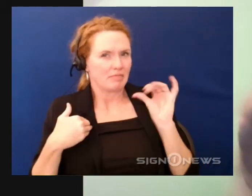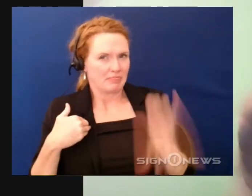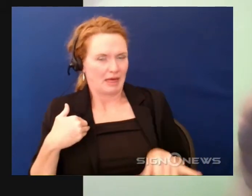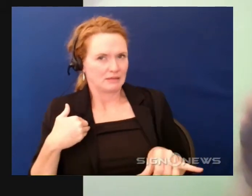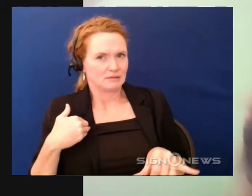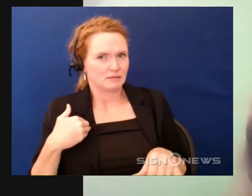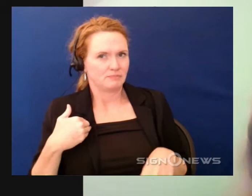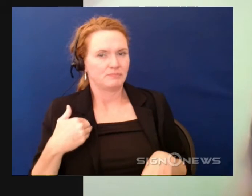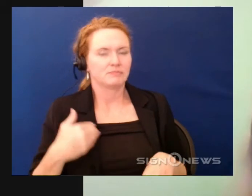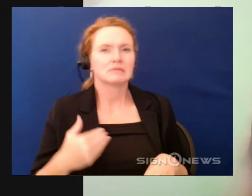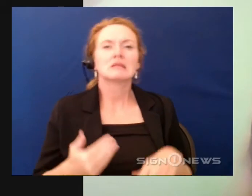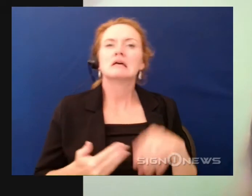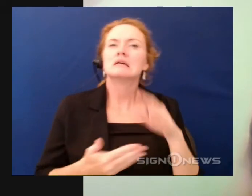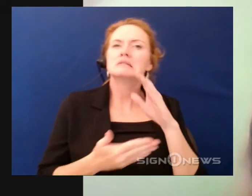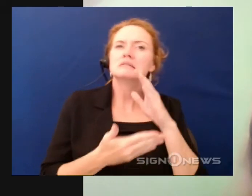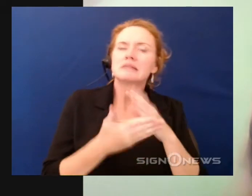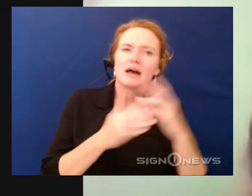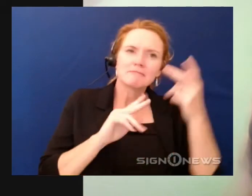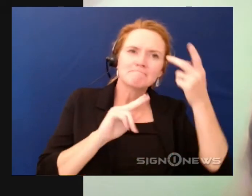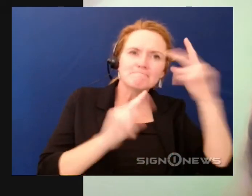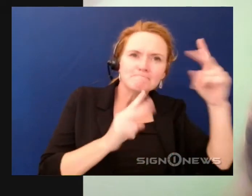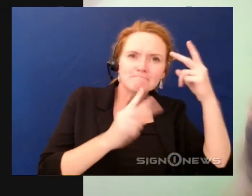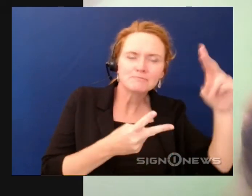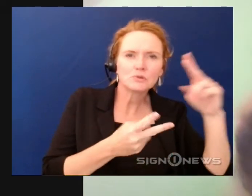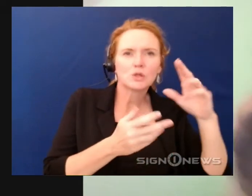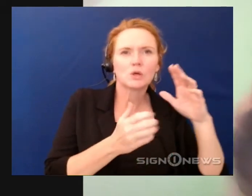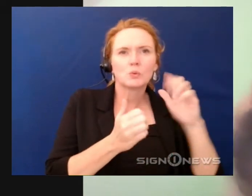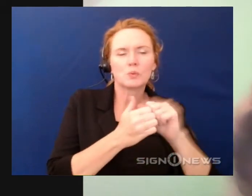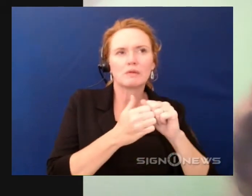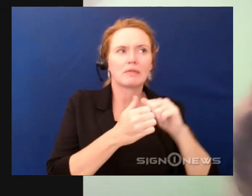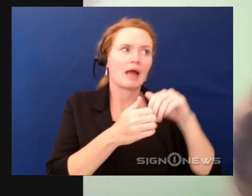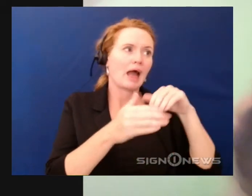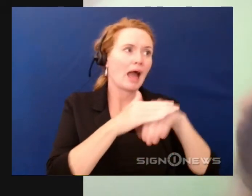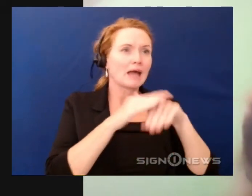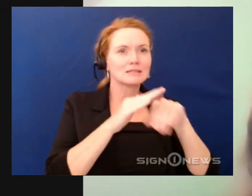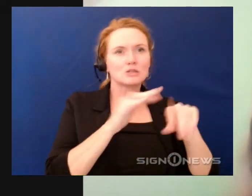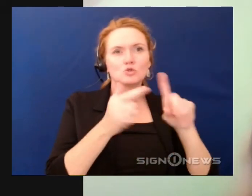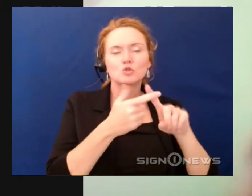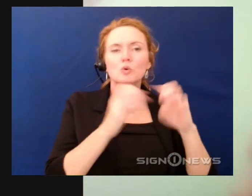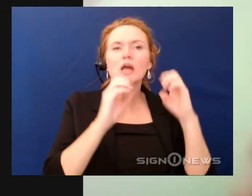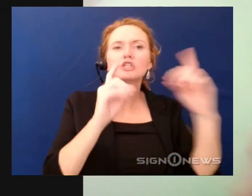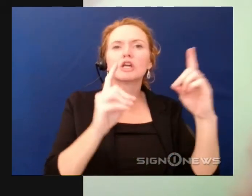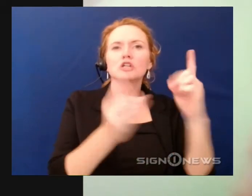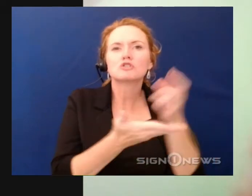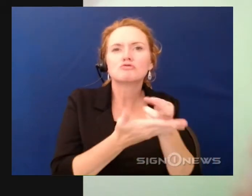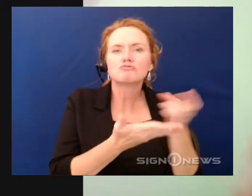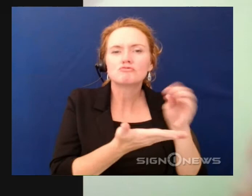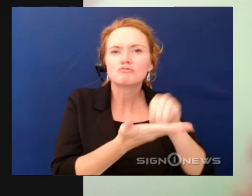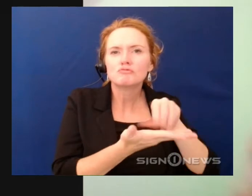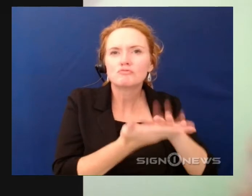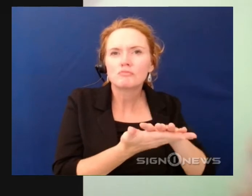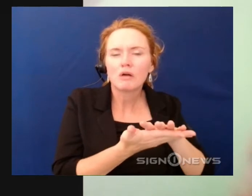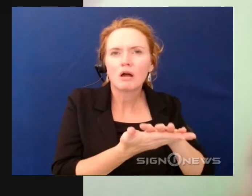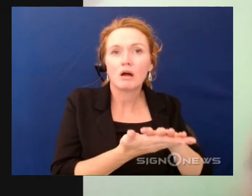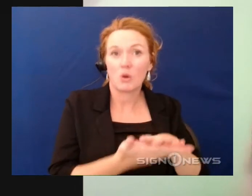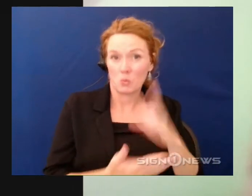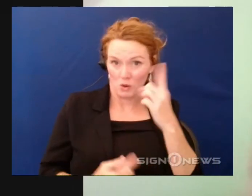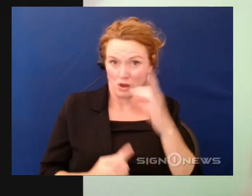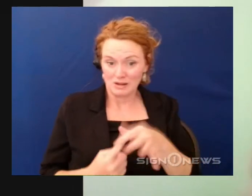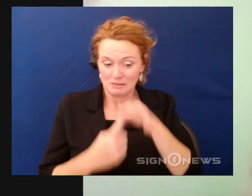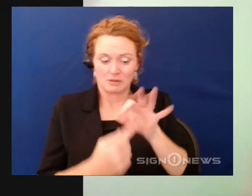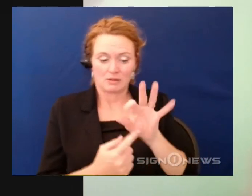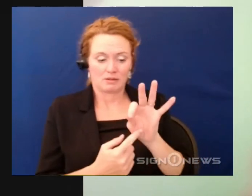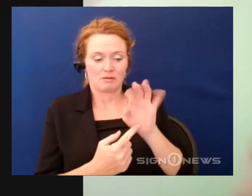myths associated with, access to educational records. Actually, one of the exceptions to FERPA, which is